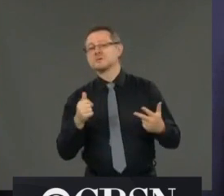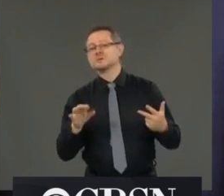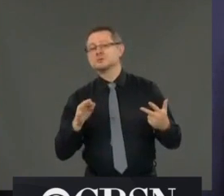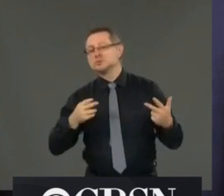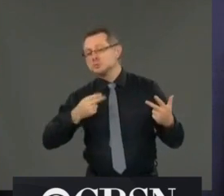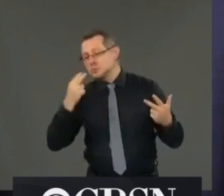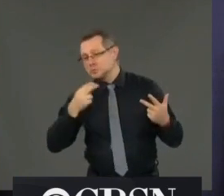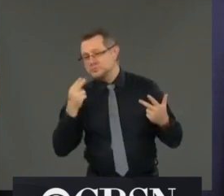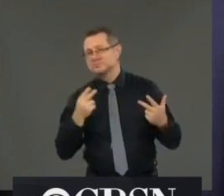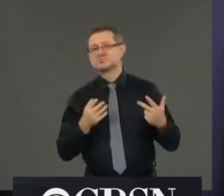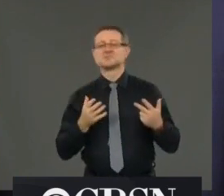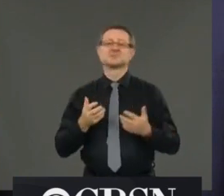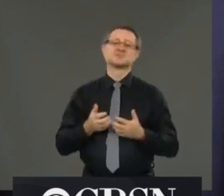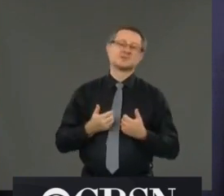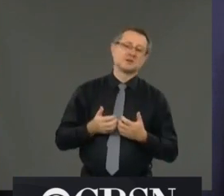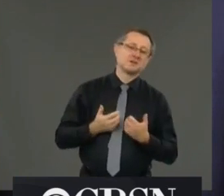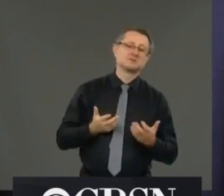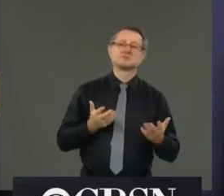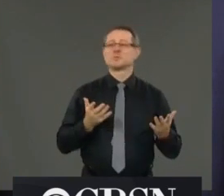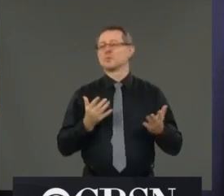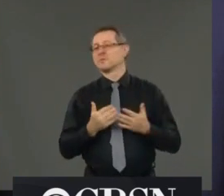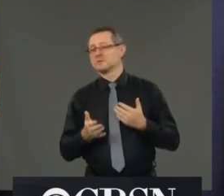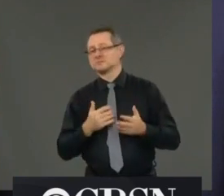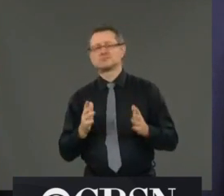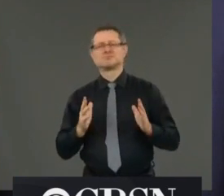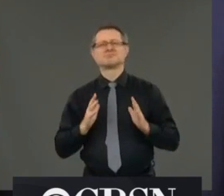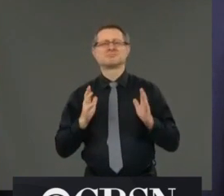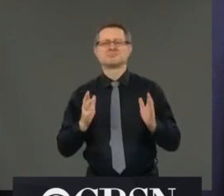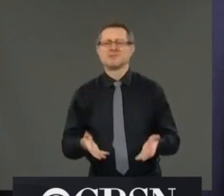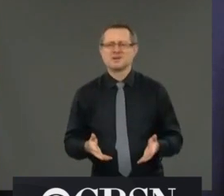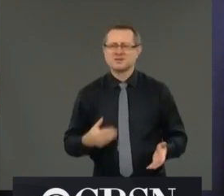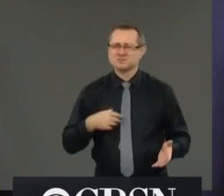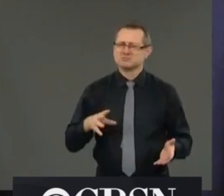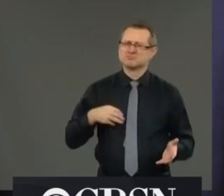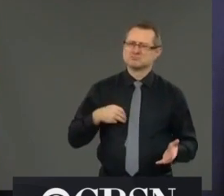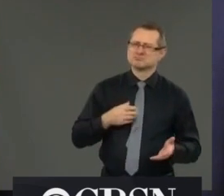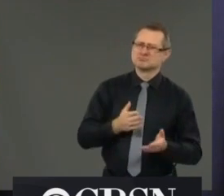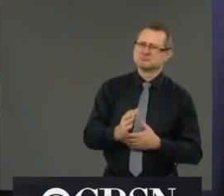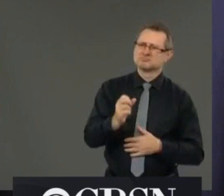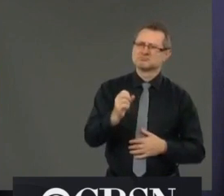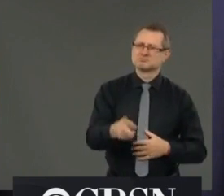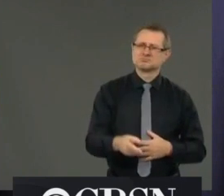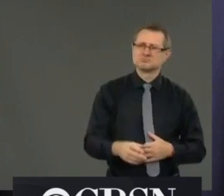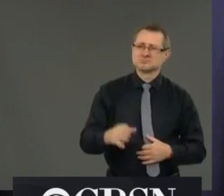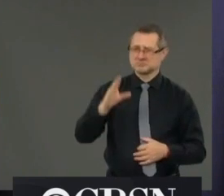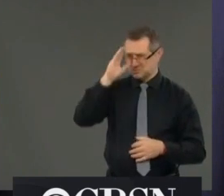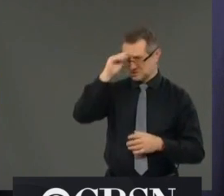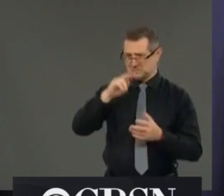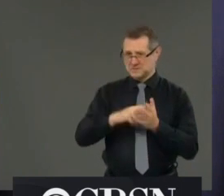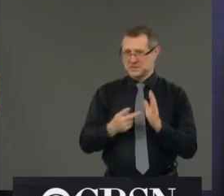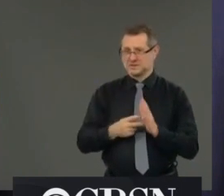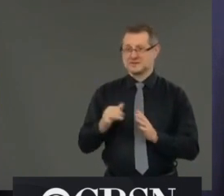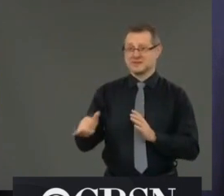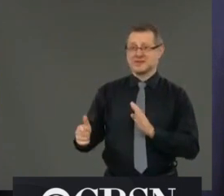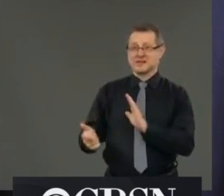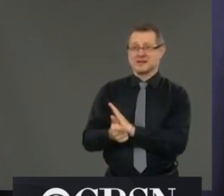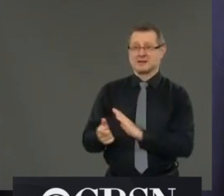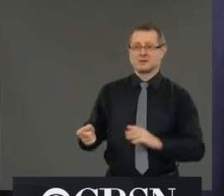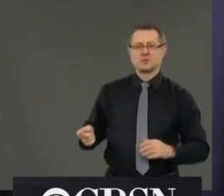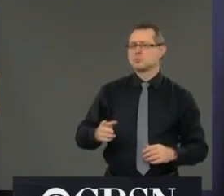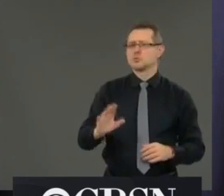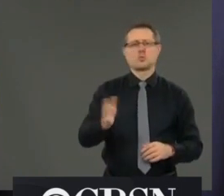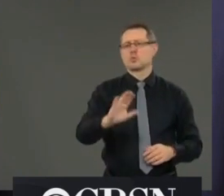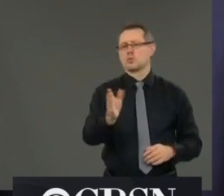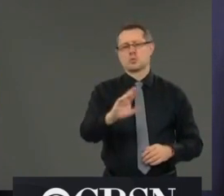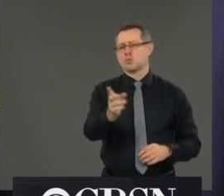salad, etc. Fine. That's fine. Okay, but they don't have a menu for food, so they're illegal. No, they do. They